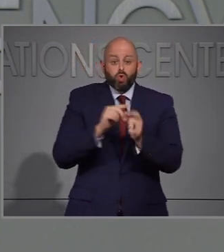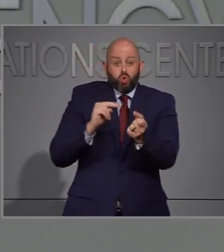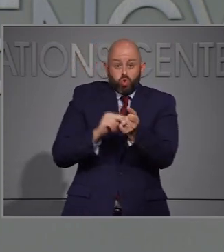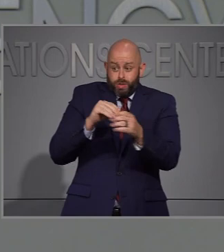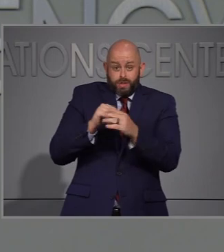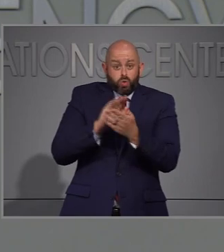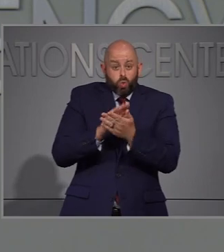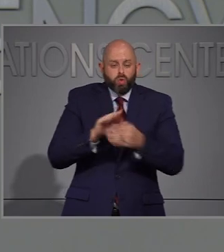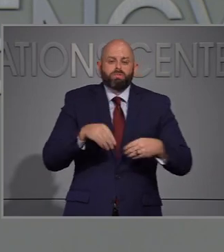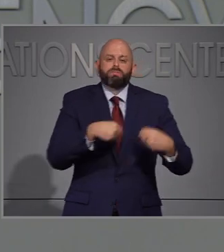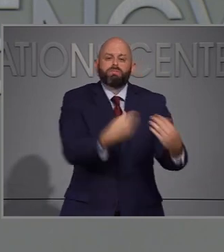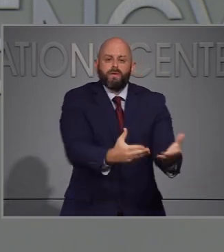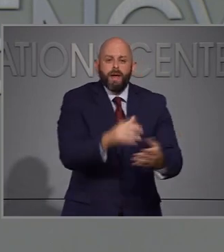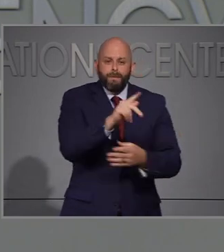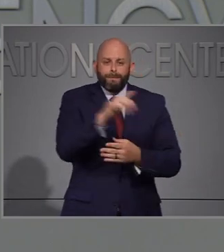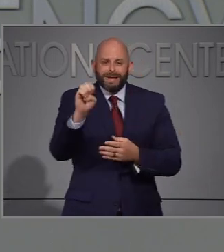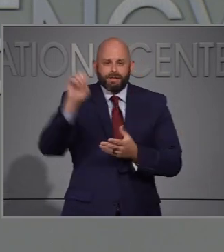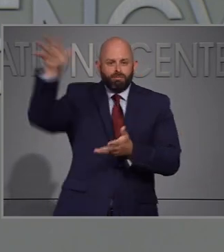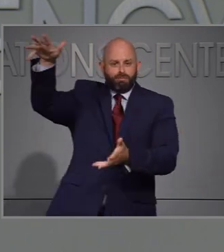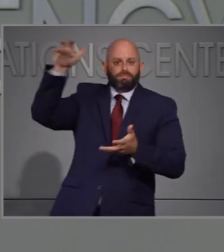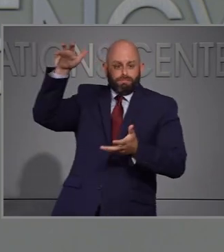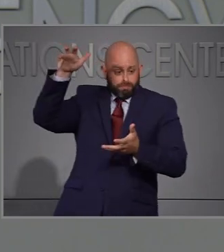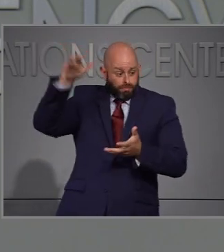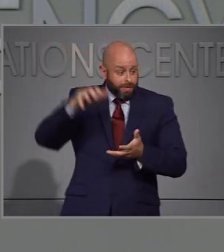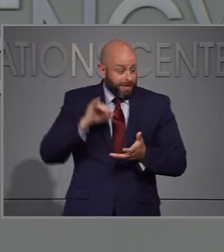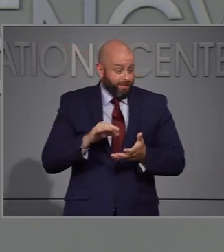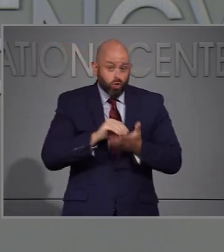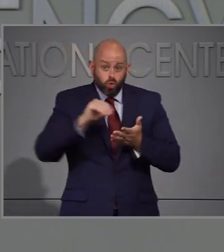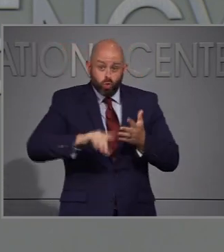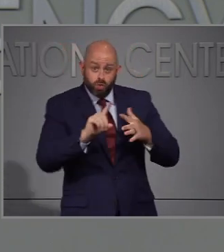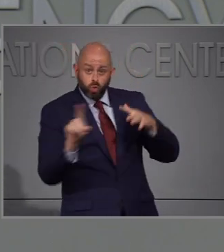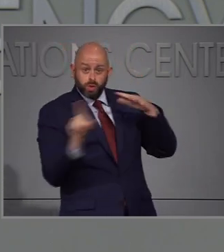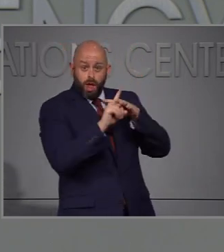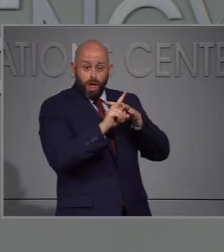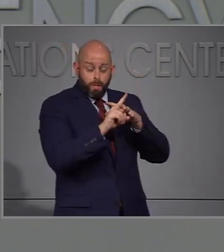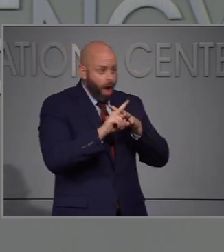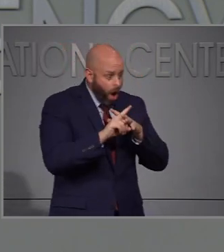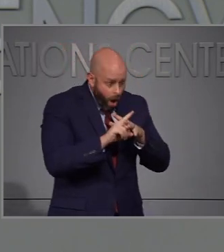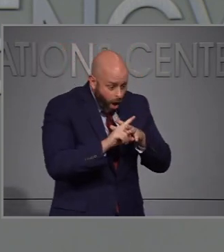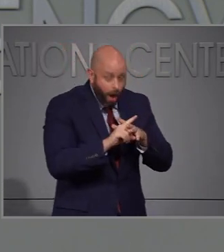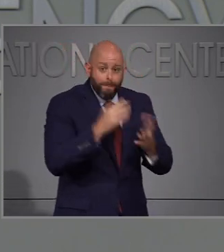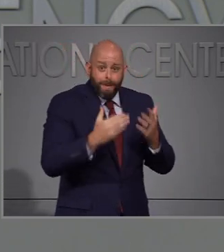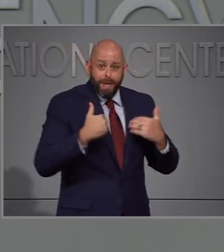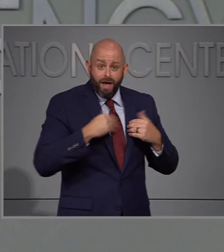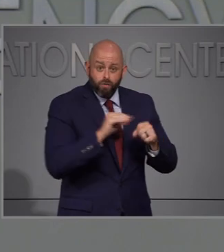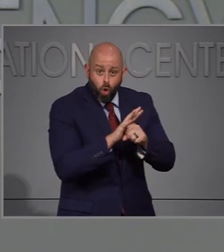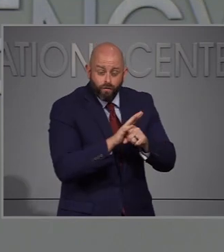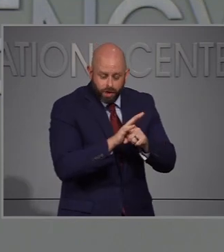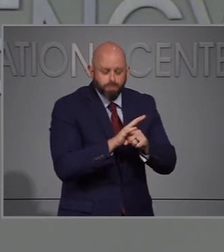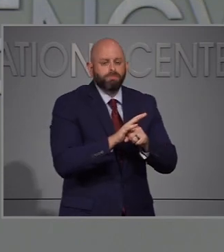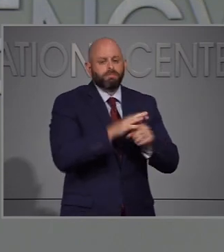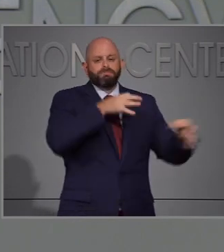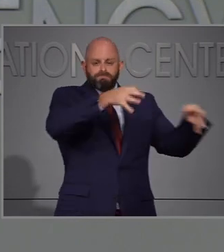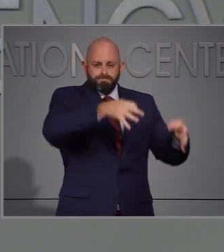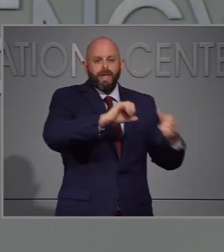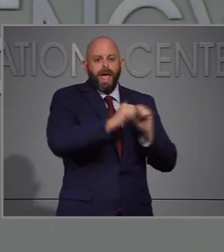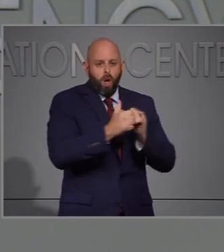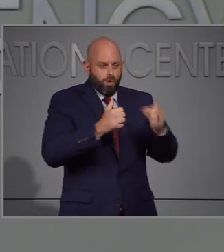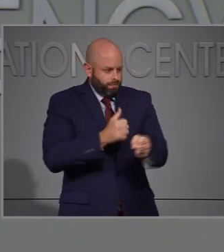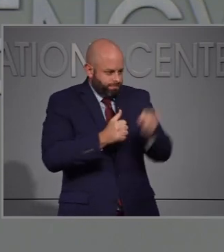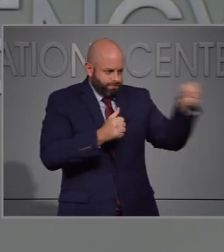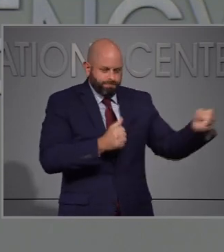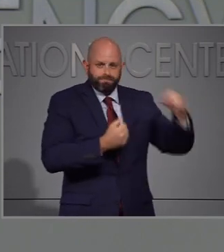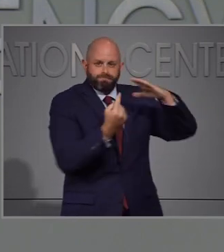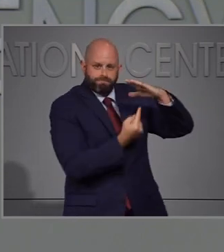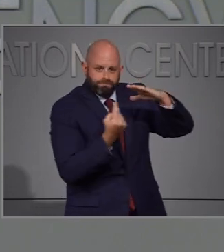manage suspected cases of COVID. In addition, school staff have received flowcharts on how to screen students and